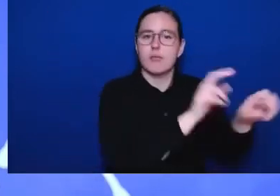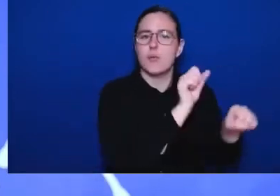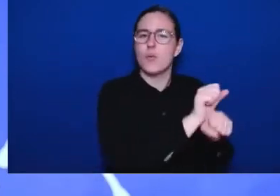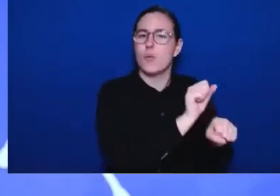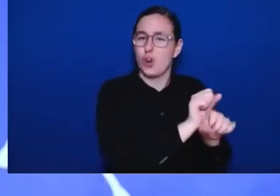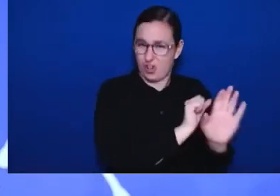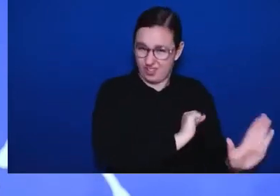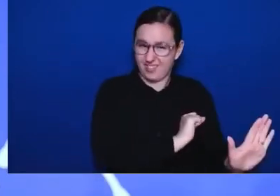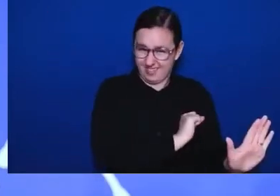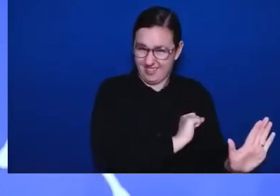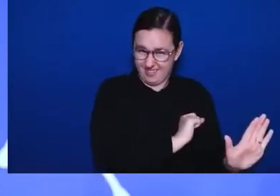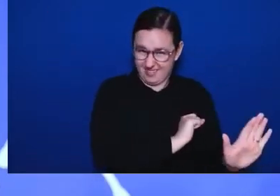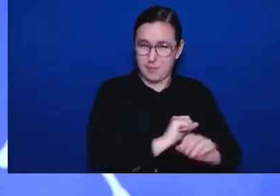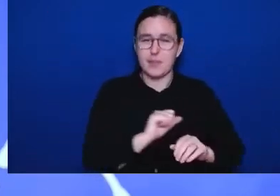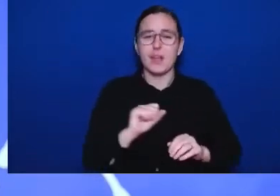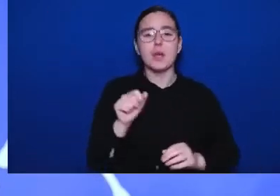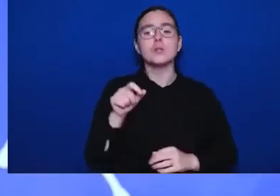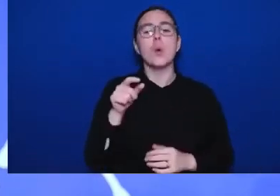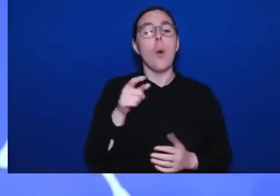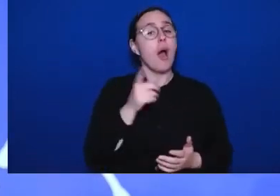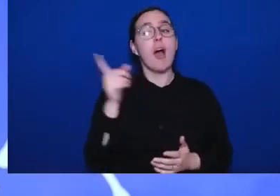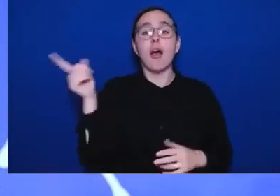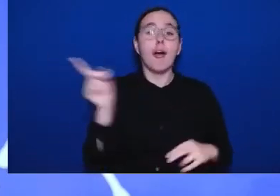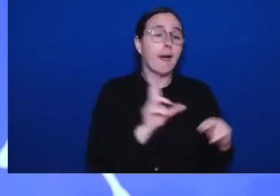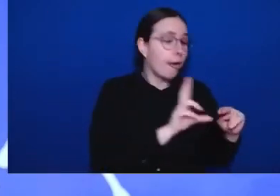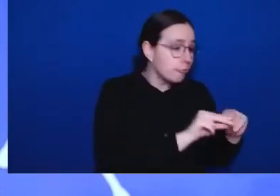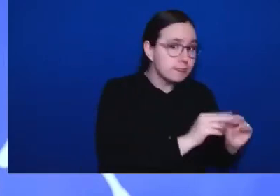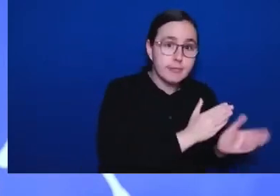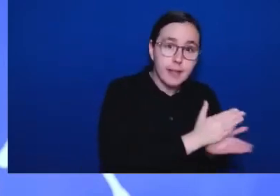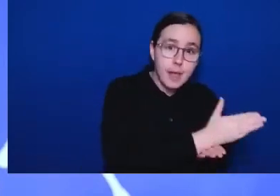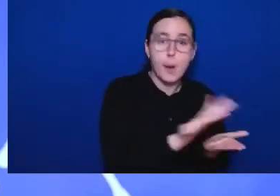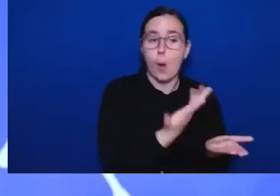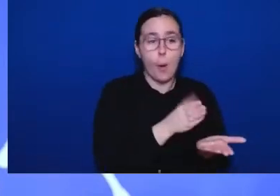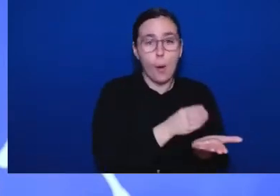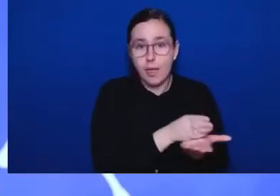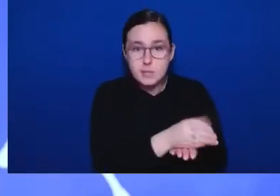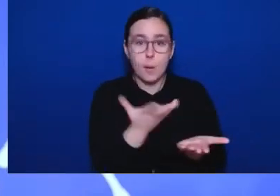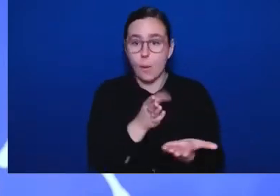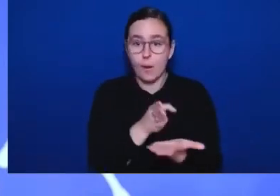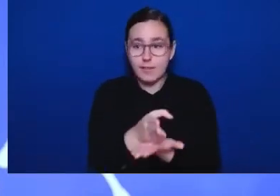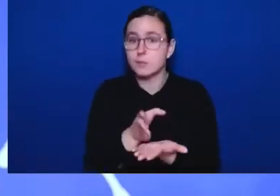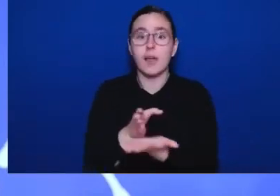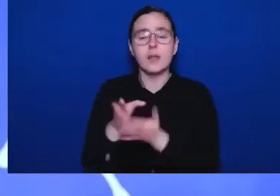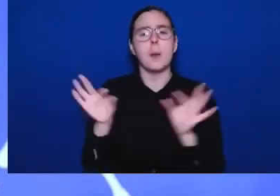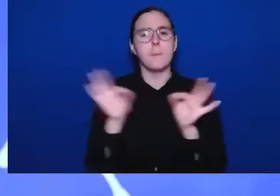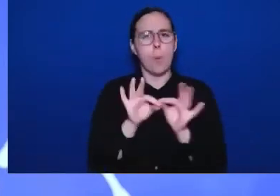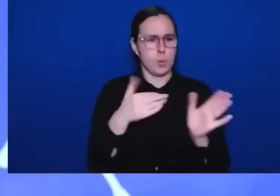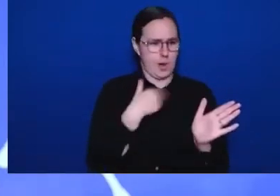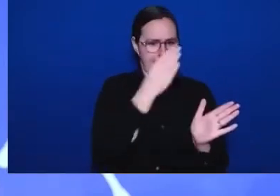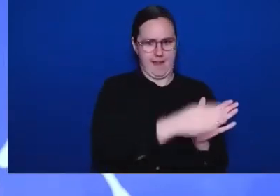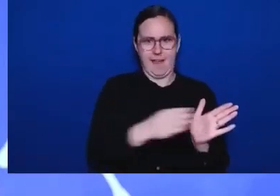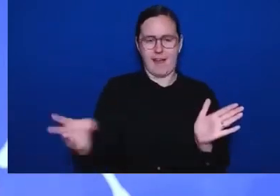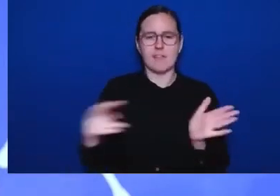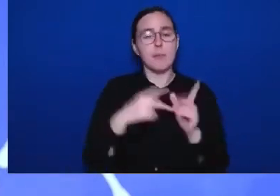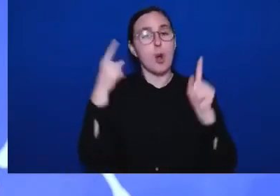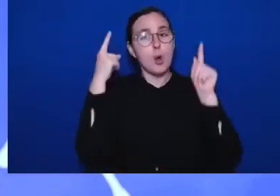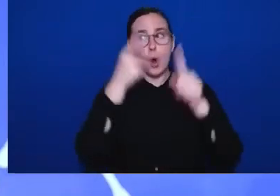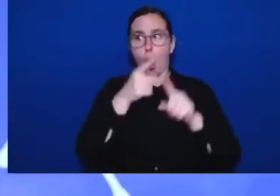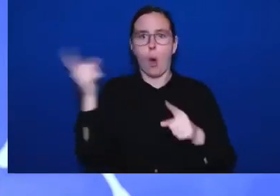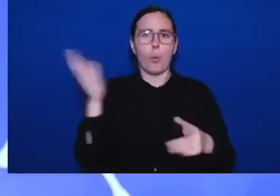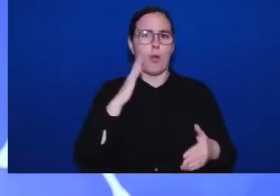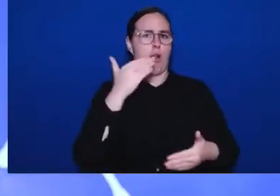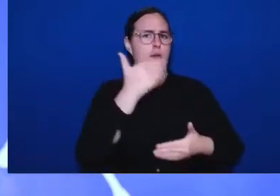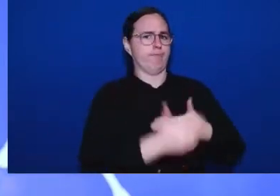and I'm looking forward, and I know we are, to their success. This is something, and I'm going to ask Premier Eby to come back to